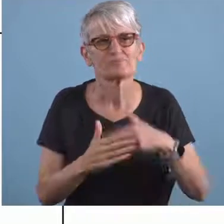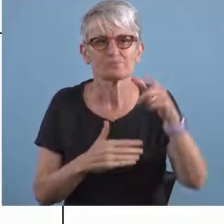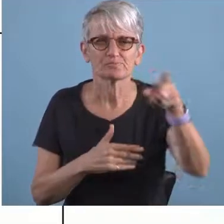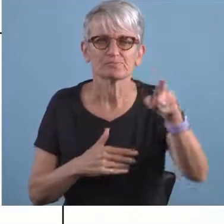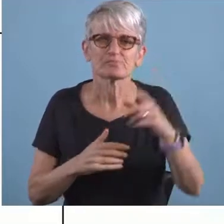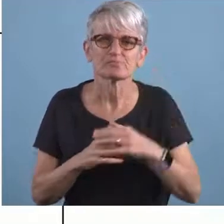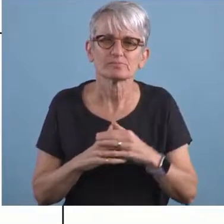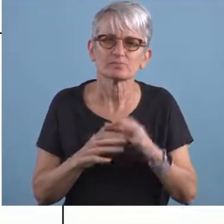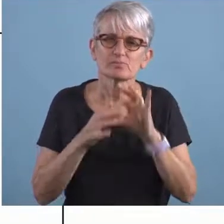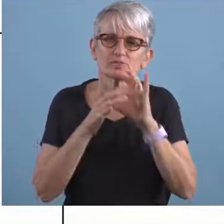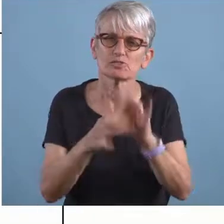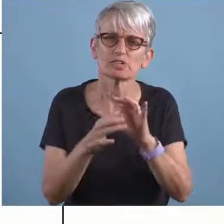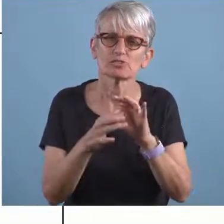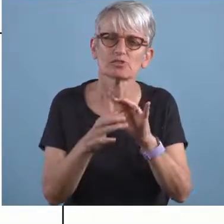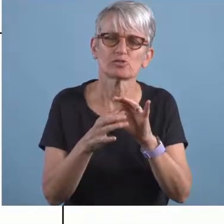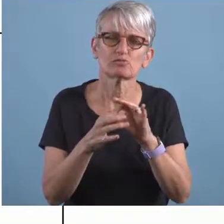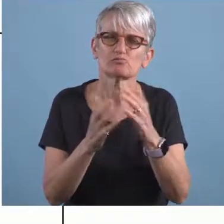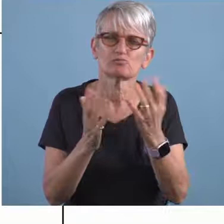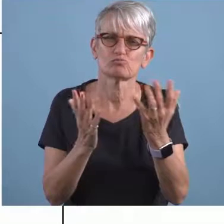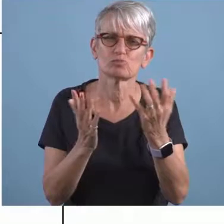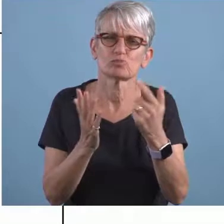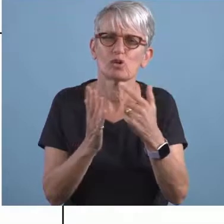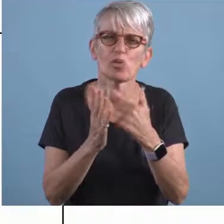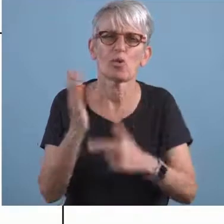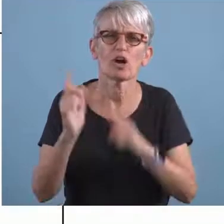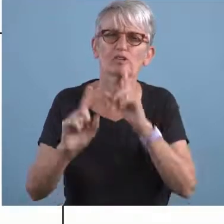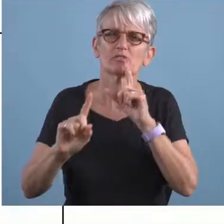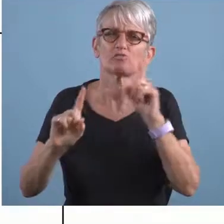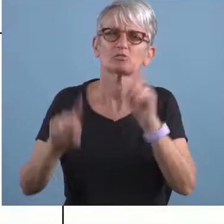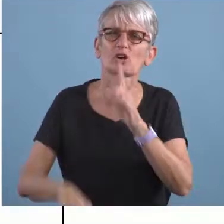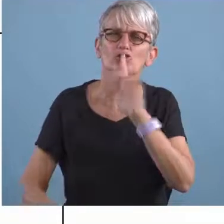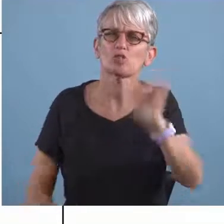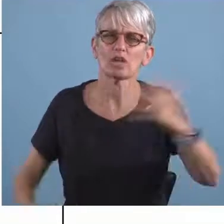for what a response would look like.